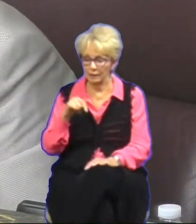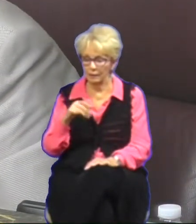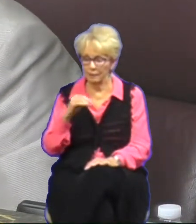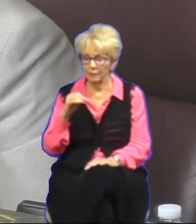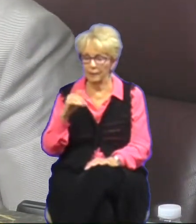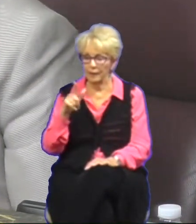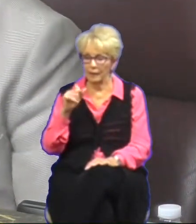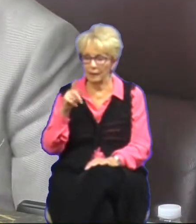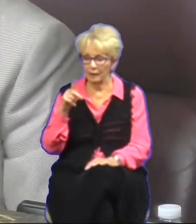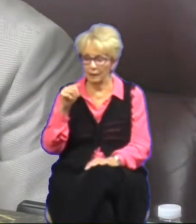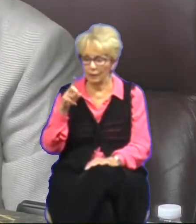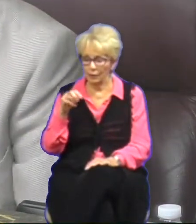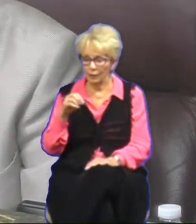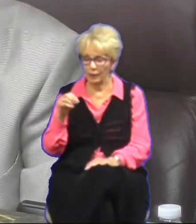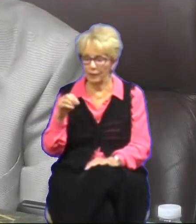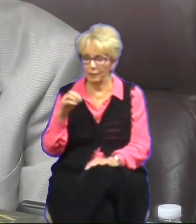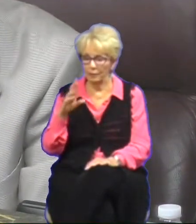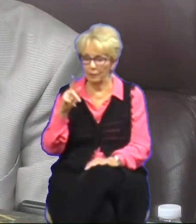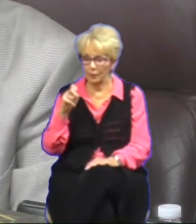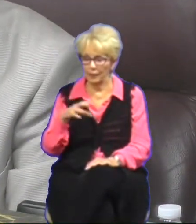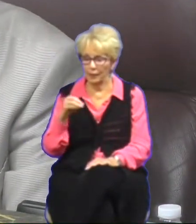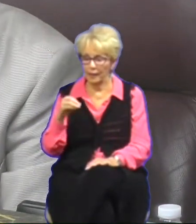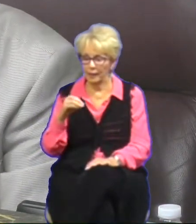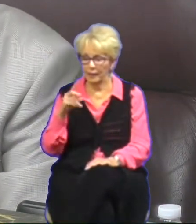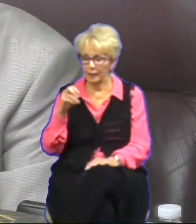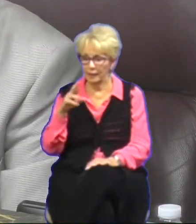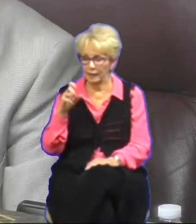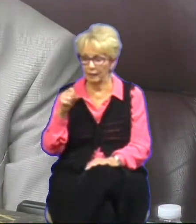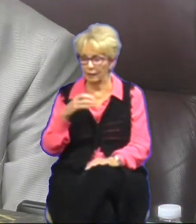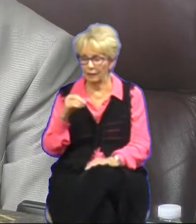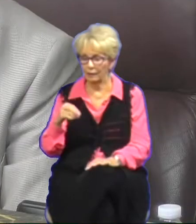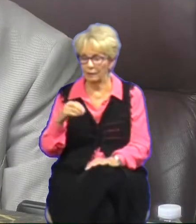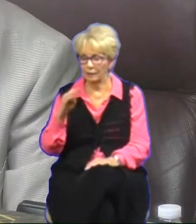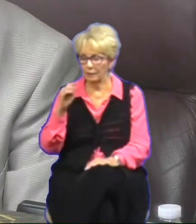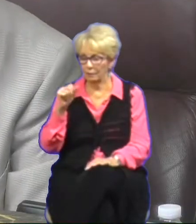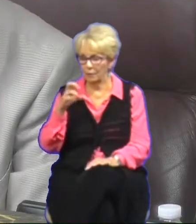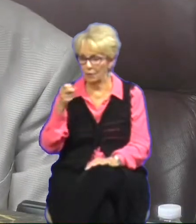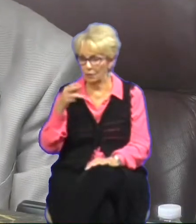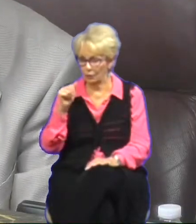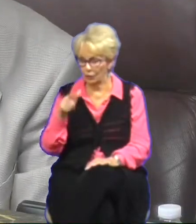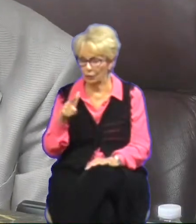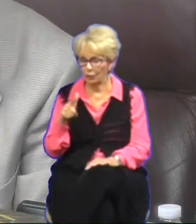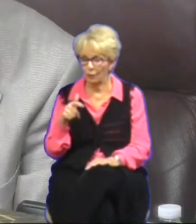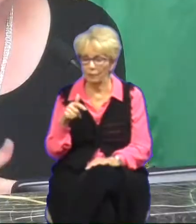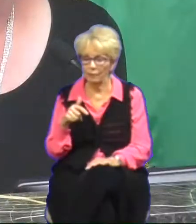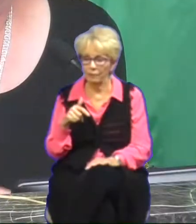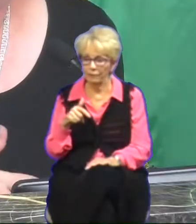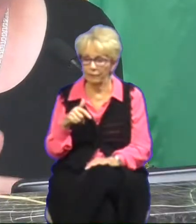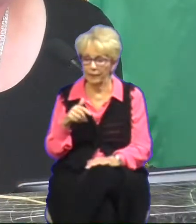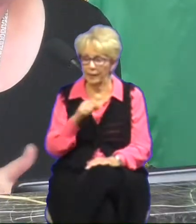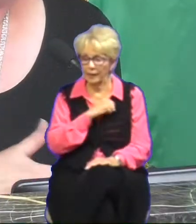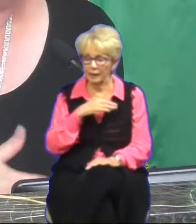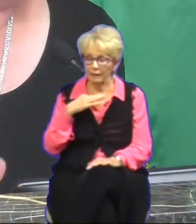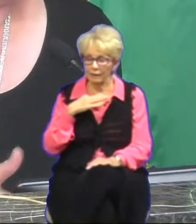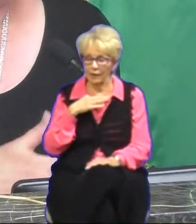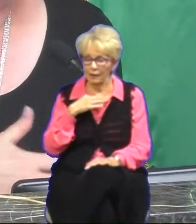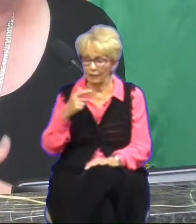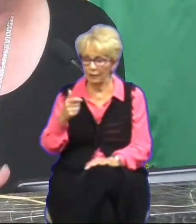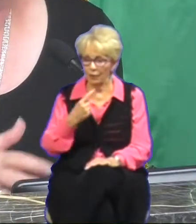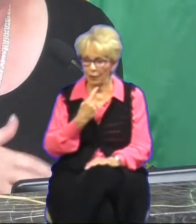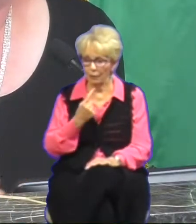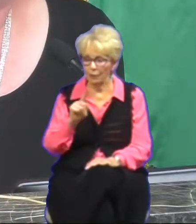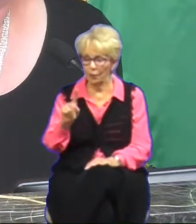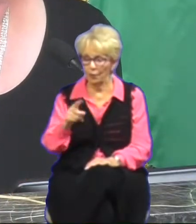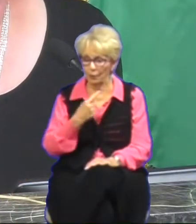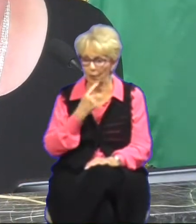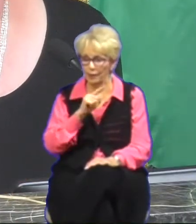Luckadoo, Michael Burley, Moe Sklandaris, and Sanja Marston. And you know, staff would come and go as